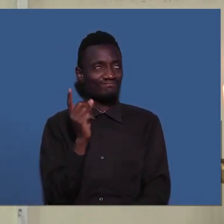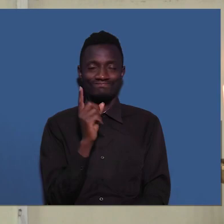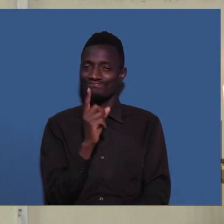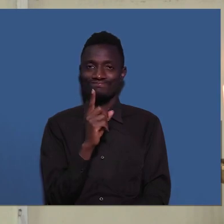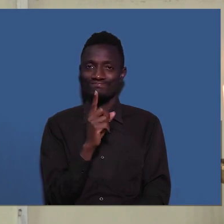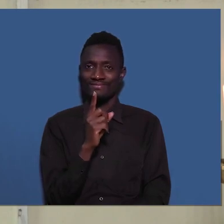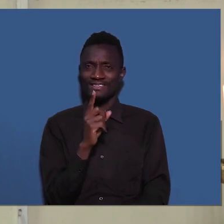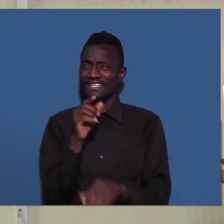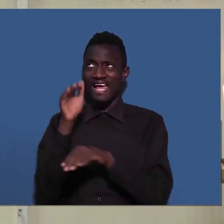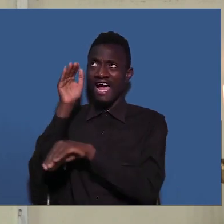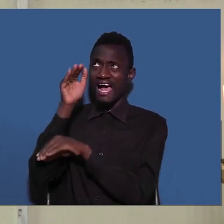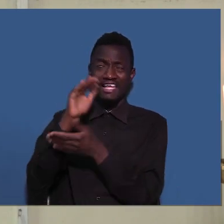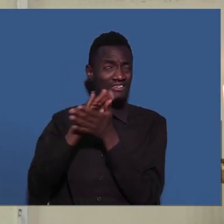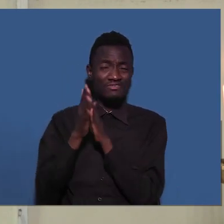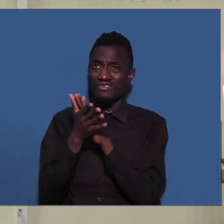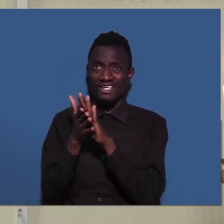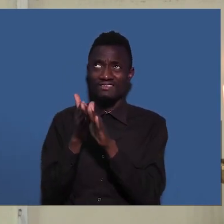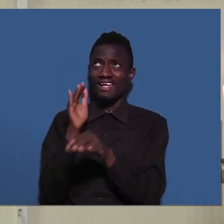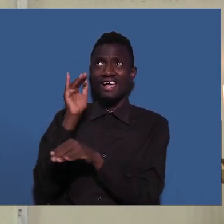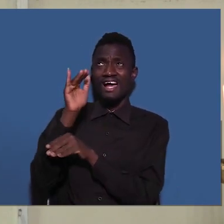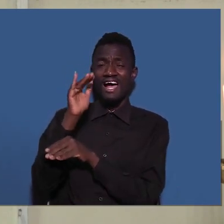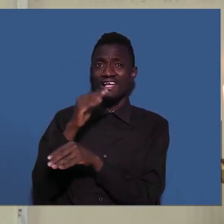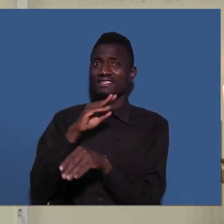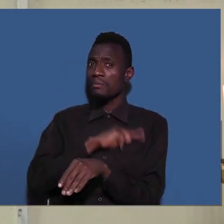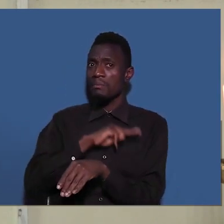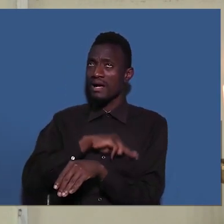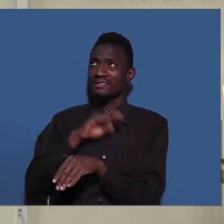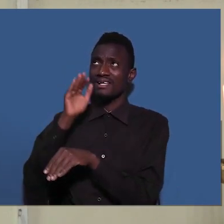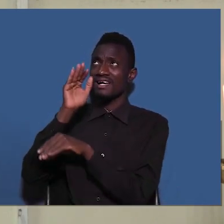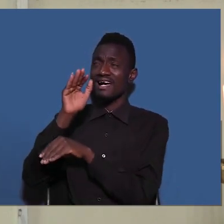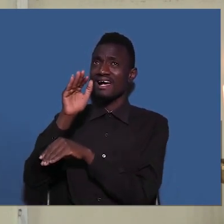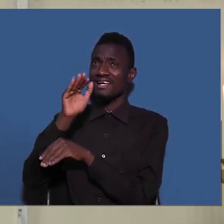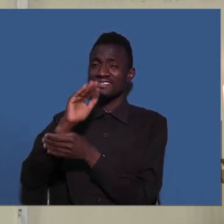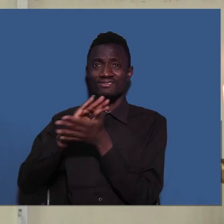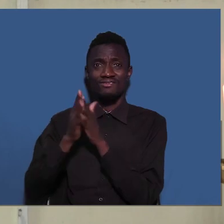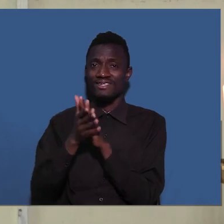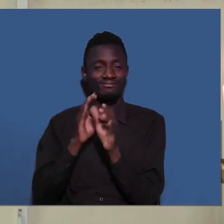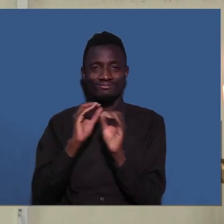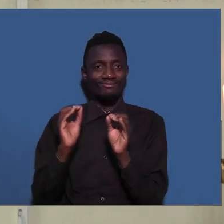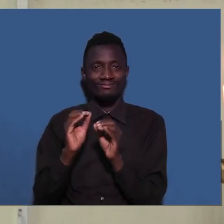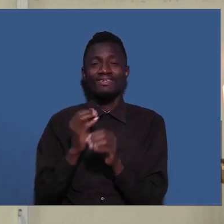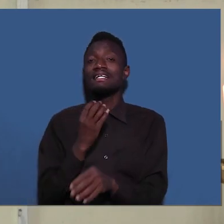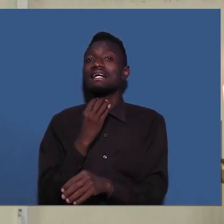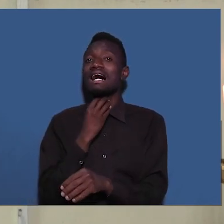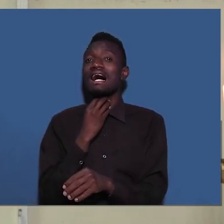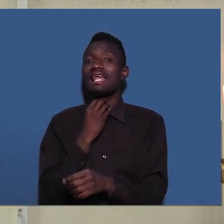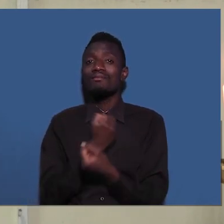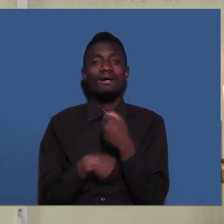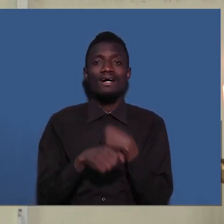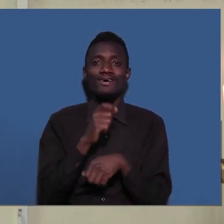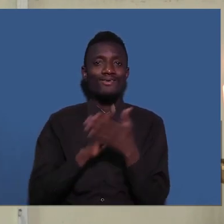grace, mercy, and forgiveness. He passed the bulk